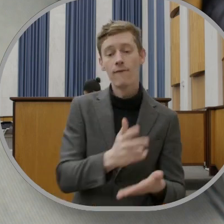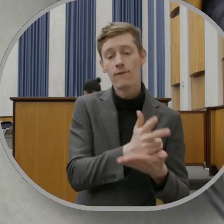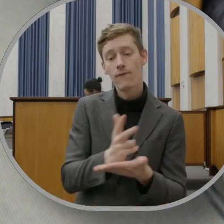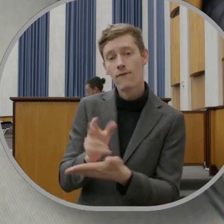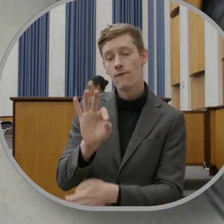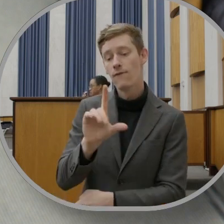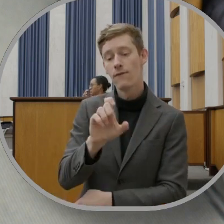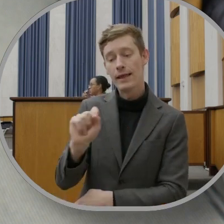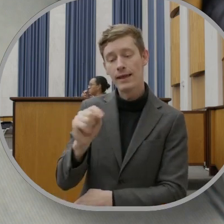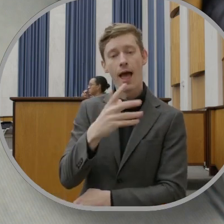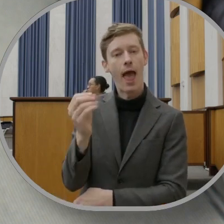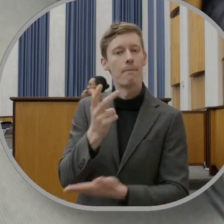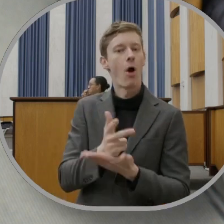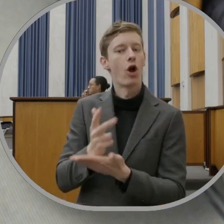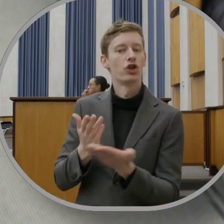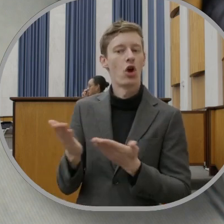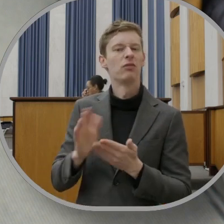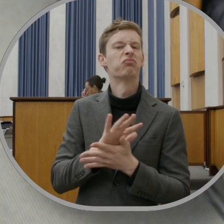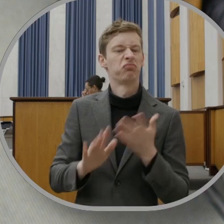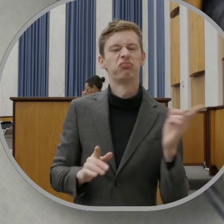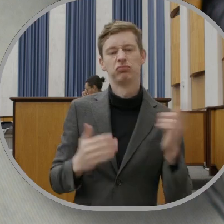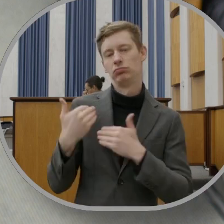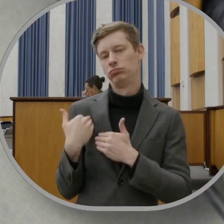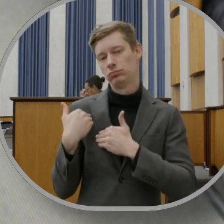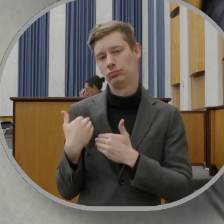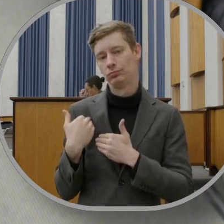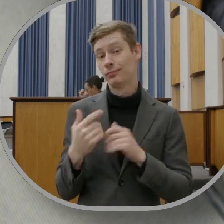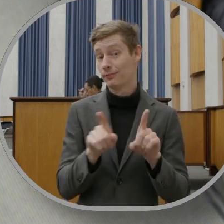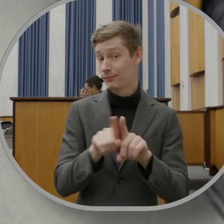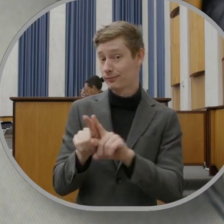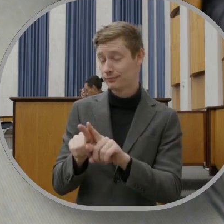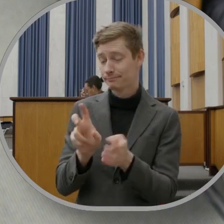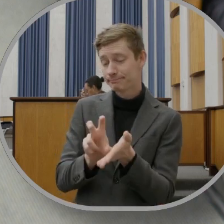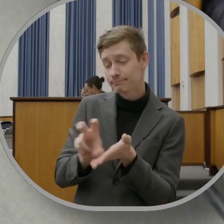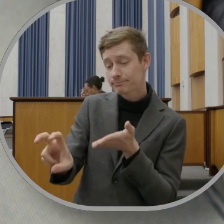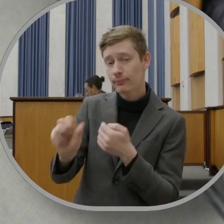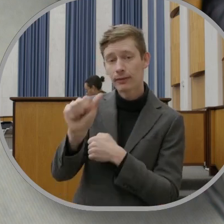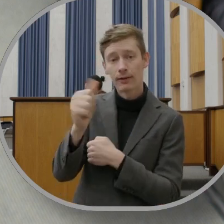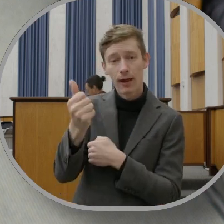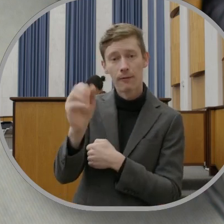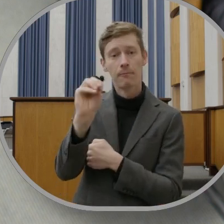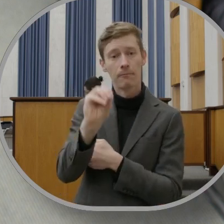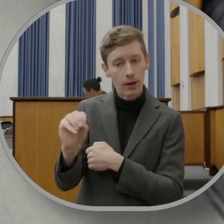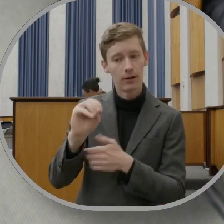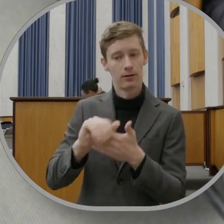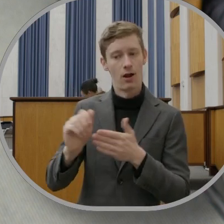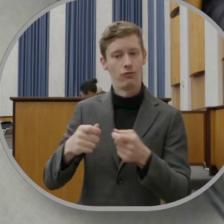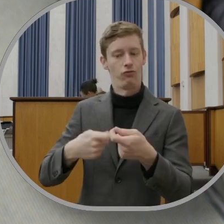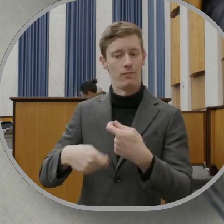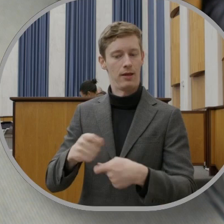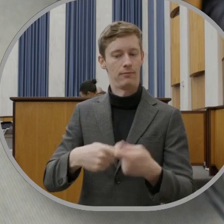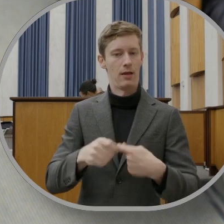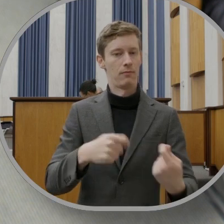city. Additionally, we have allocated $10 million to continue to replace our aging city